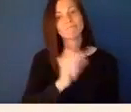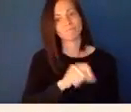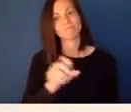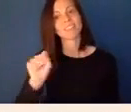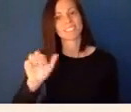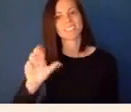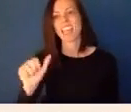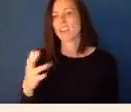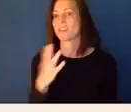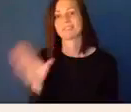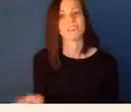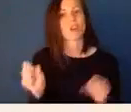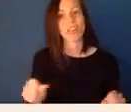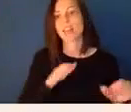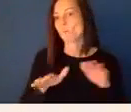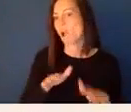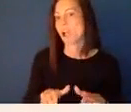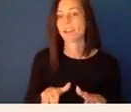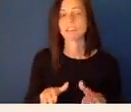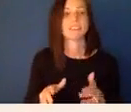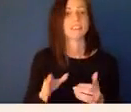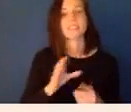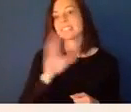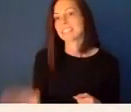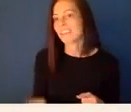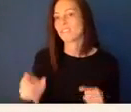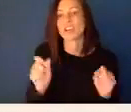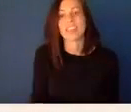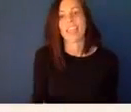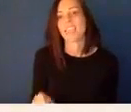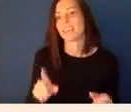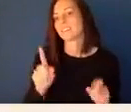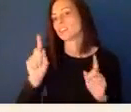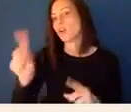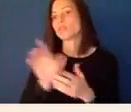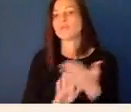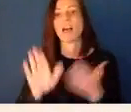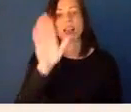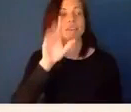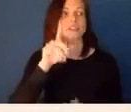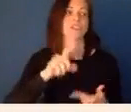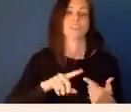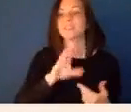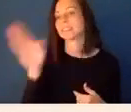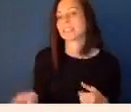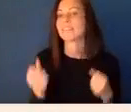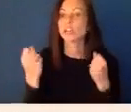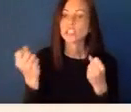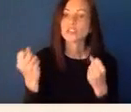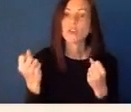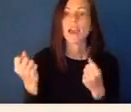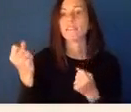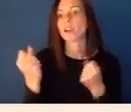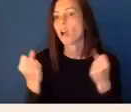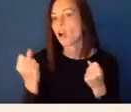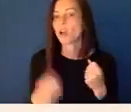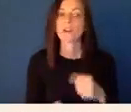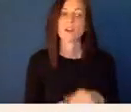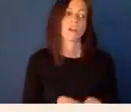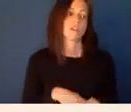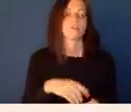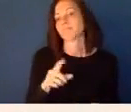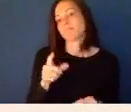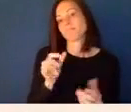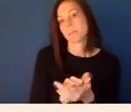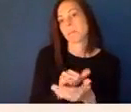walk. Sarah's never going to be able to do this. She's not going to go to college. She's not going to be able to drive a car. She's just not going to be able to do it.